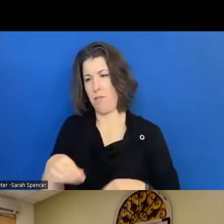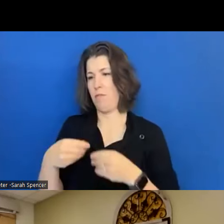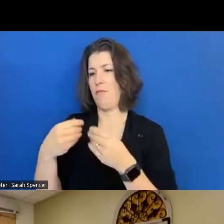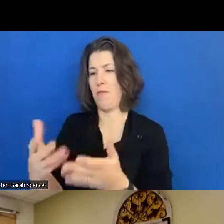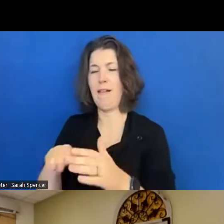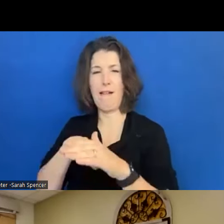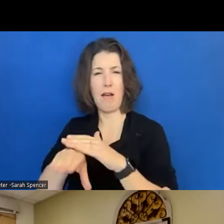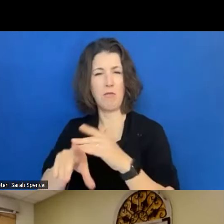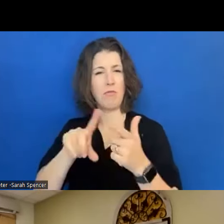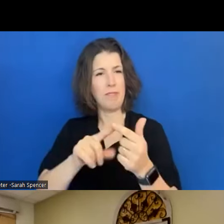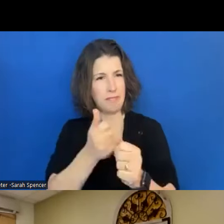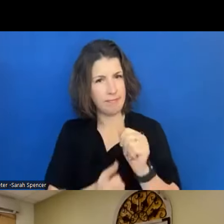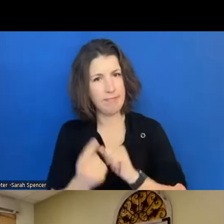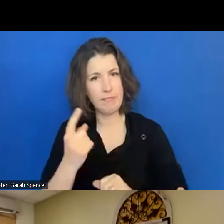everyone.